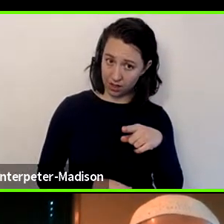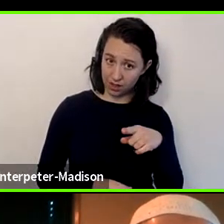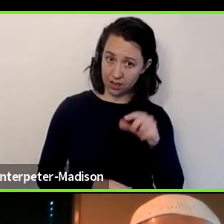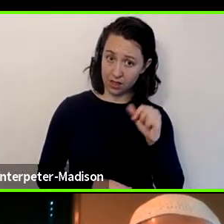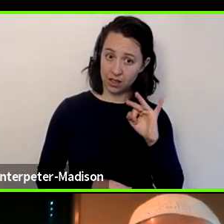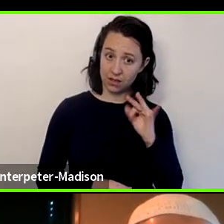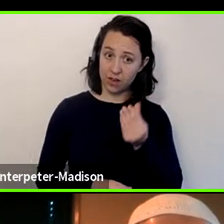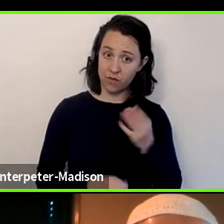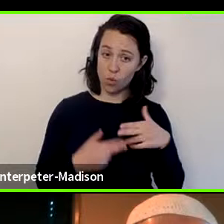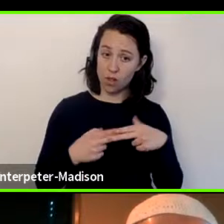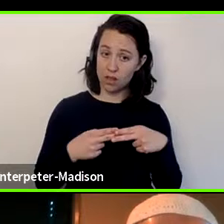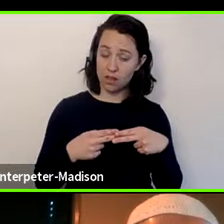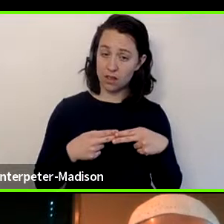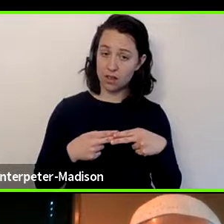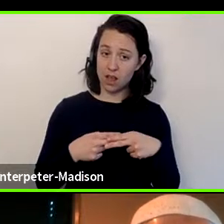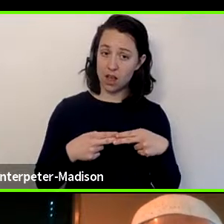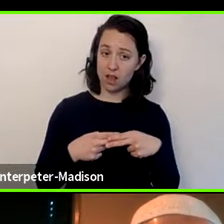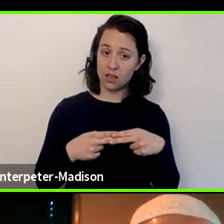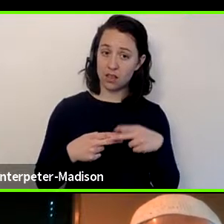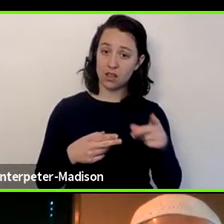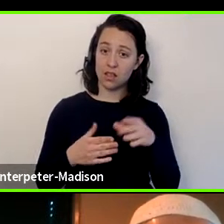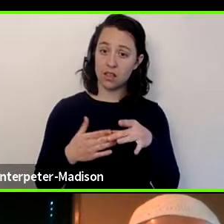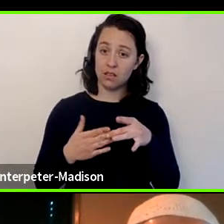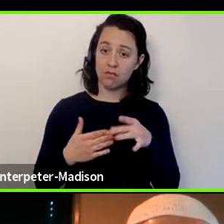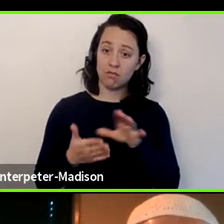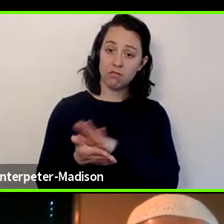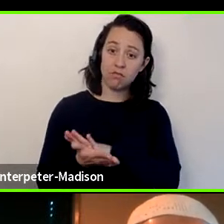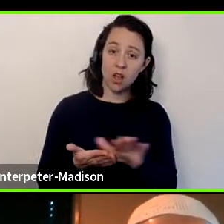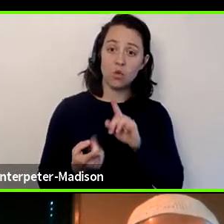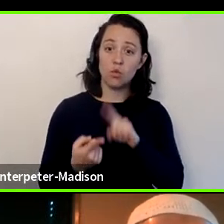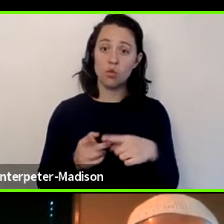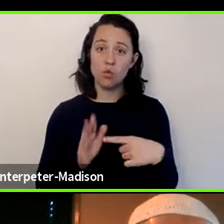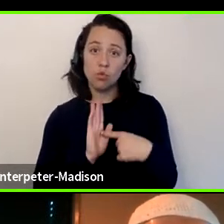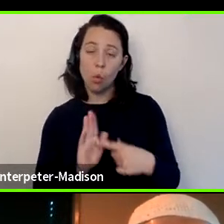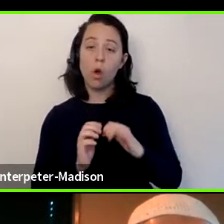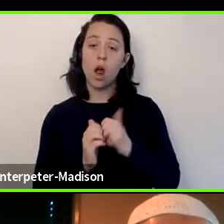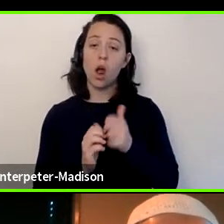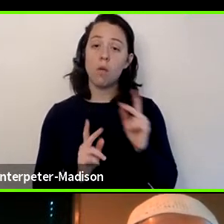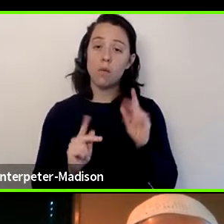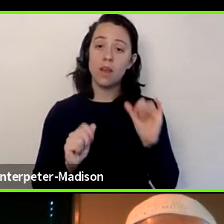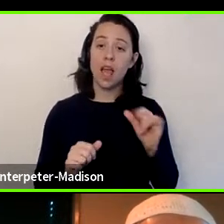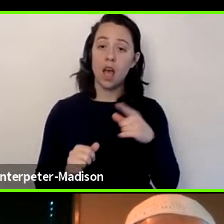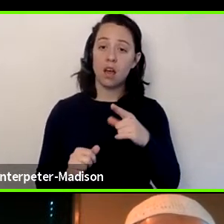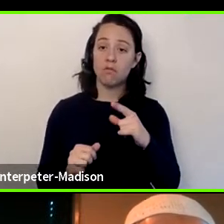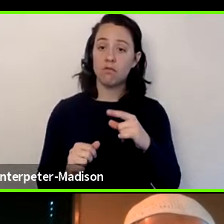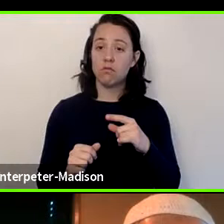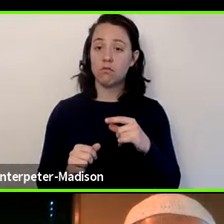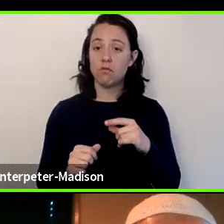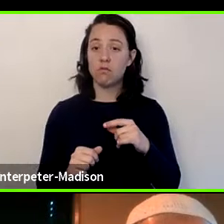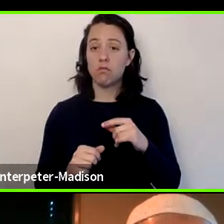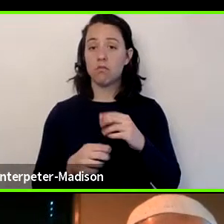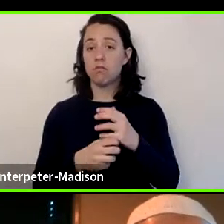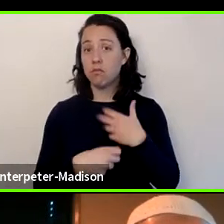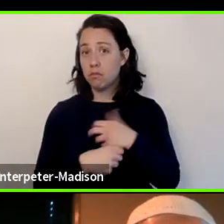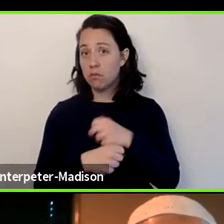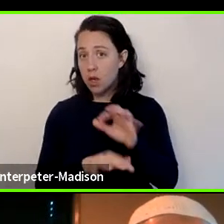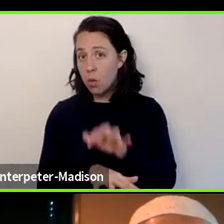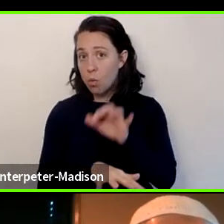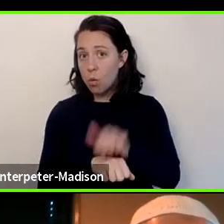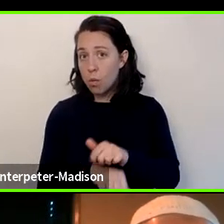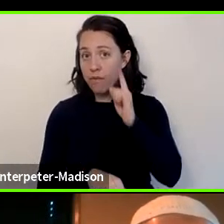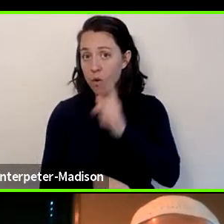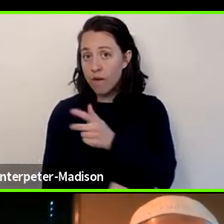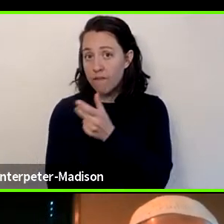are really nicely to indicate how people can get scheduled for vaccine. If you